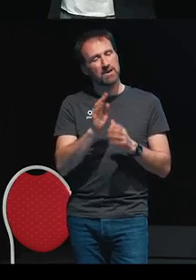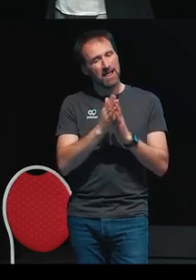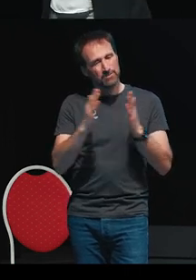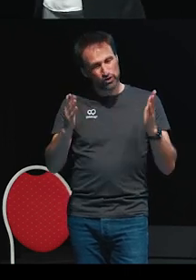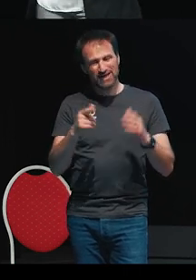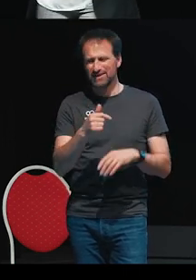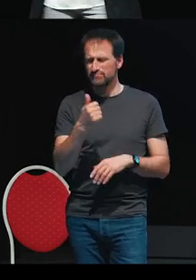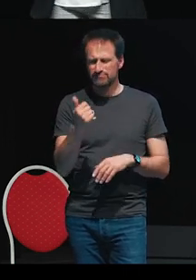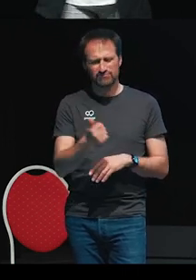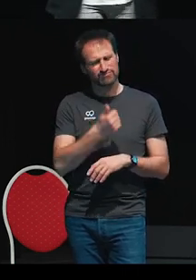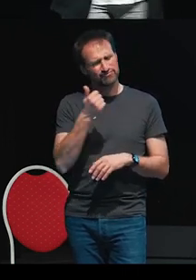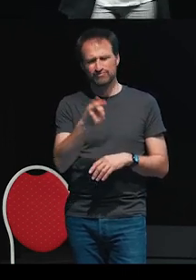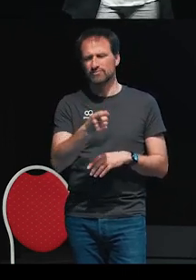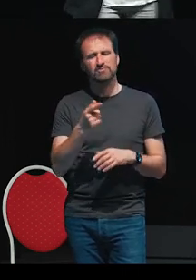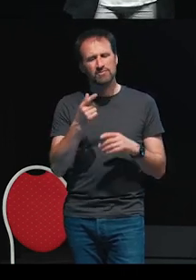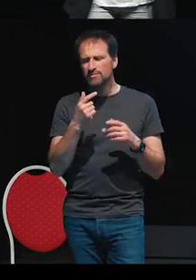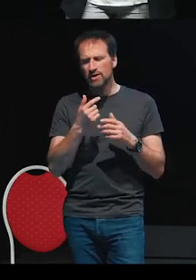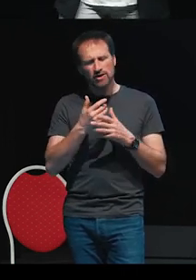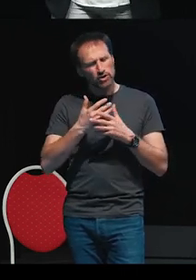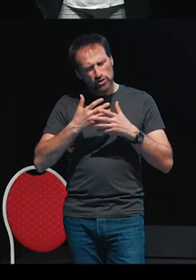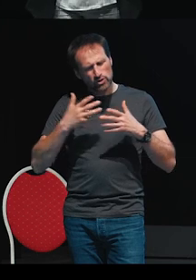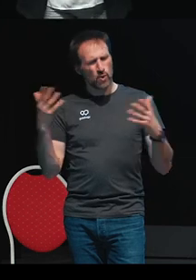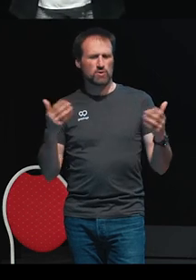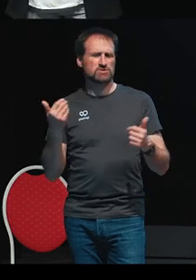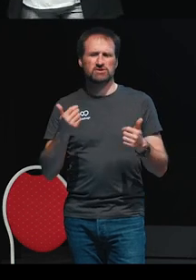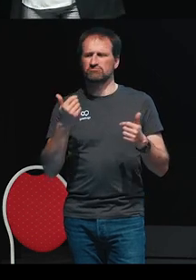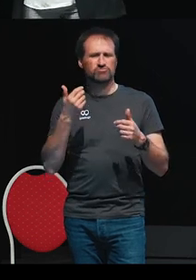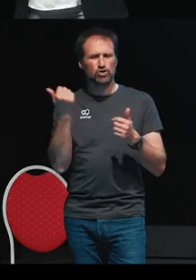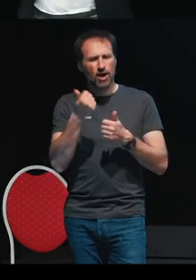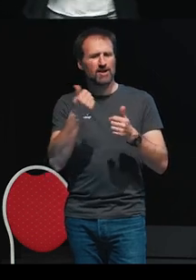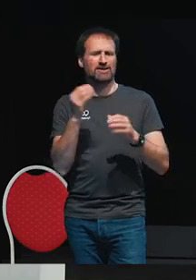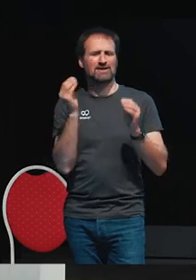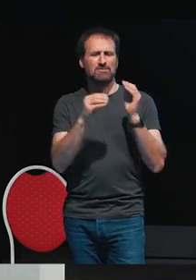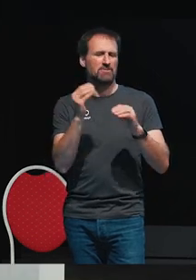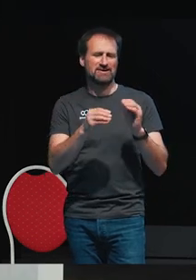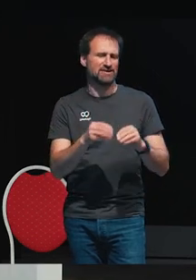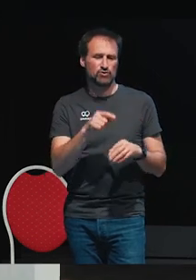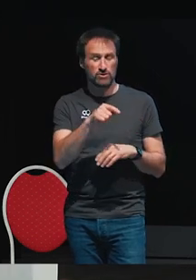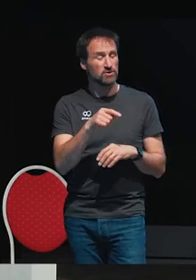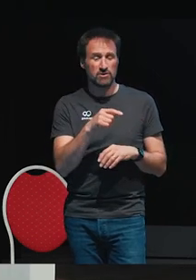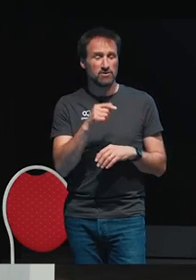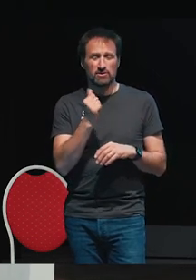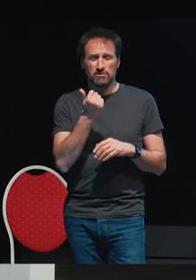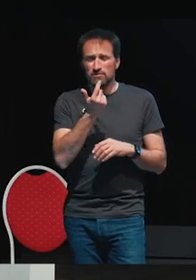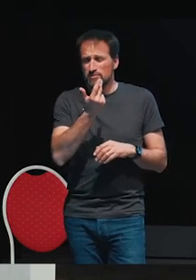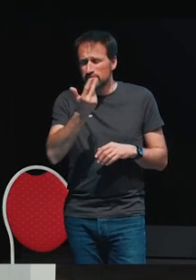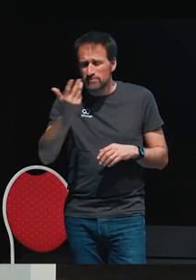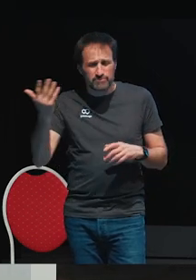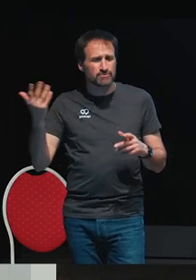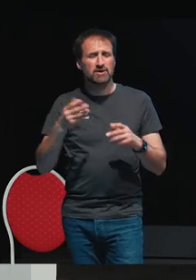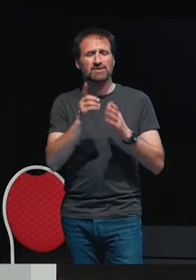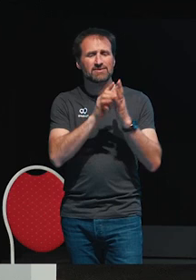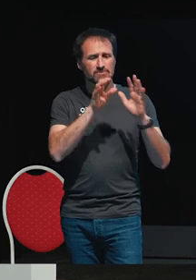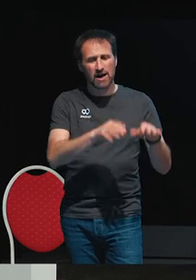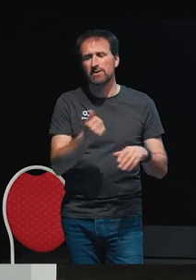which have a great implementation, and it can help you integrate with multiple databases and